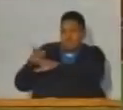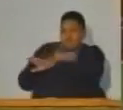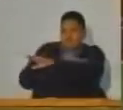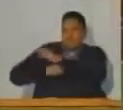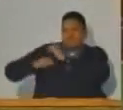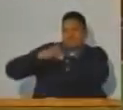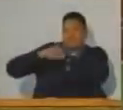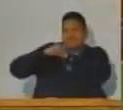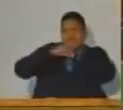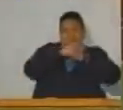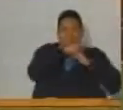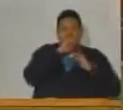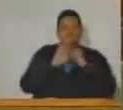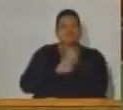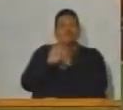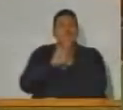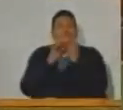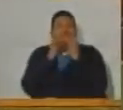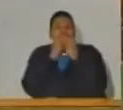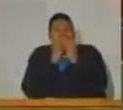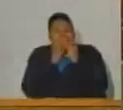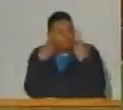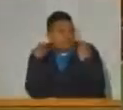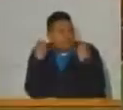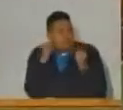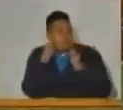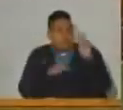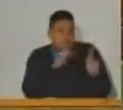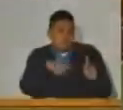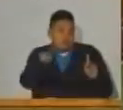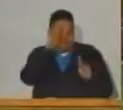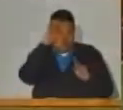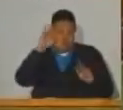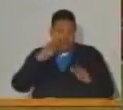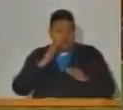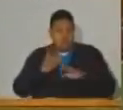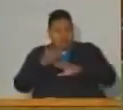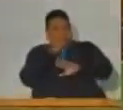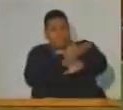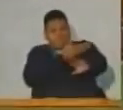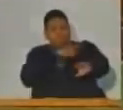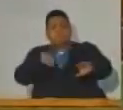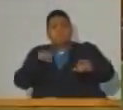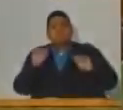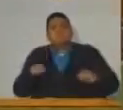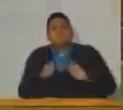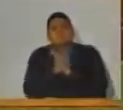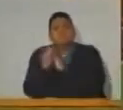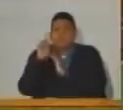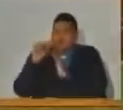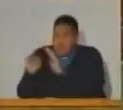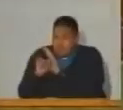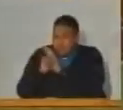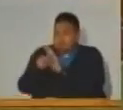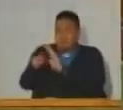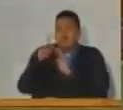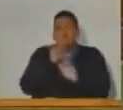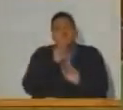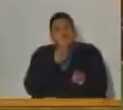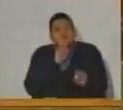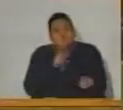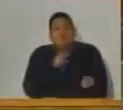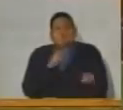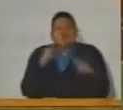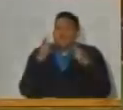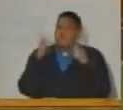of our people, and will be taking steps to improve its capacity to identify and respond